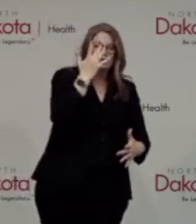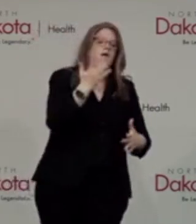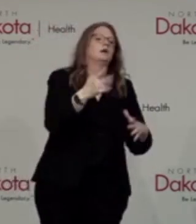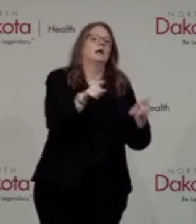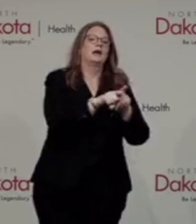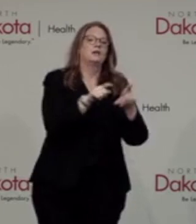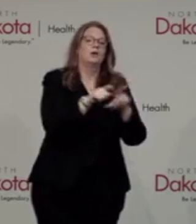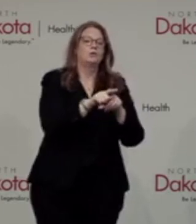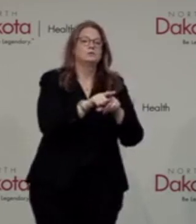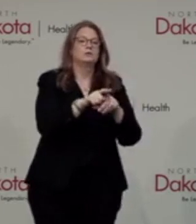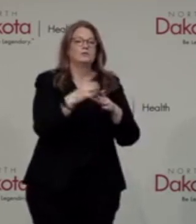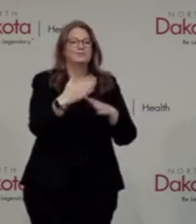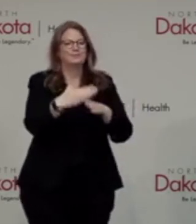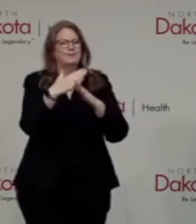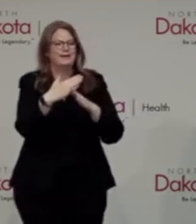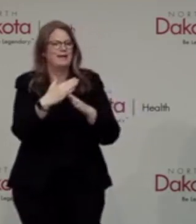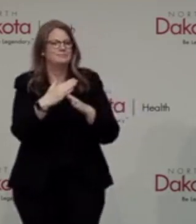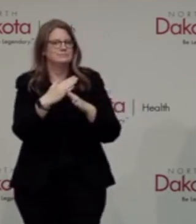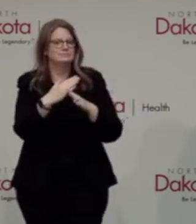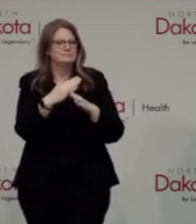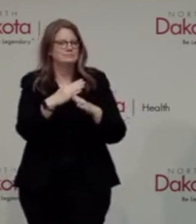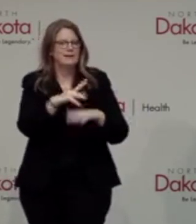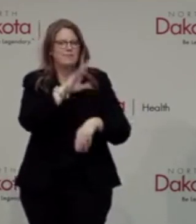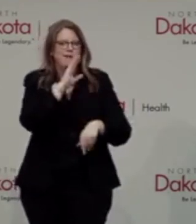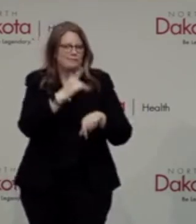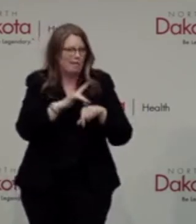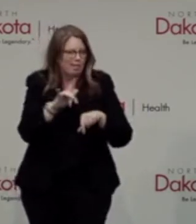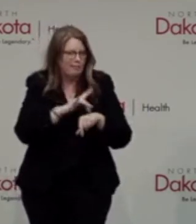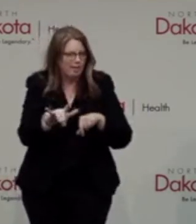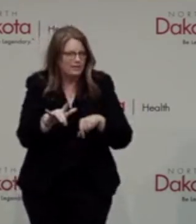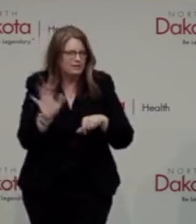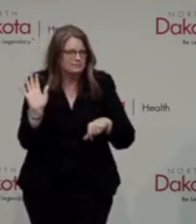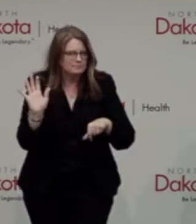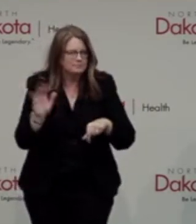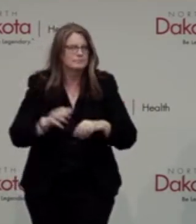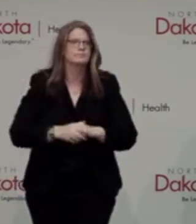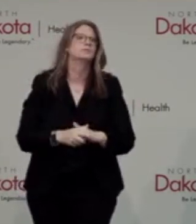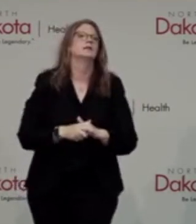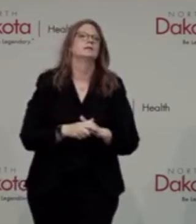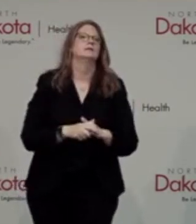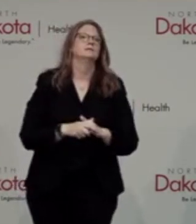against hospitalization, and that preserves that capacity.